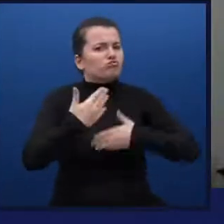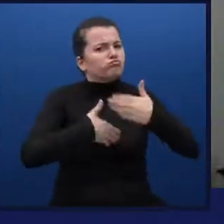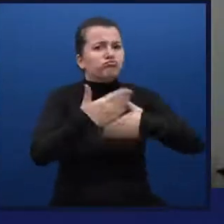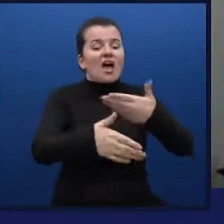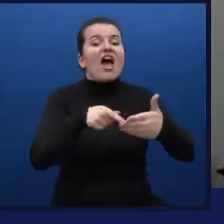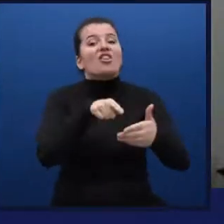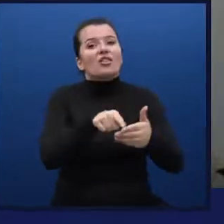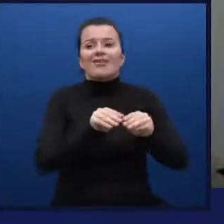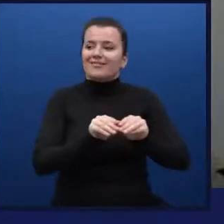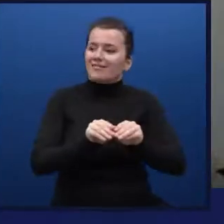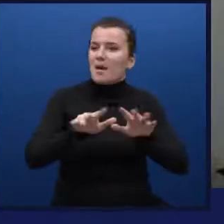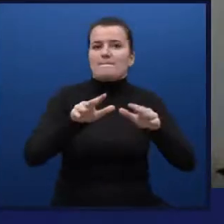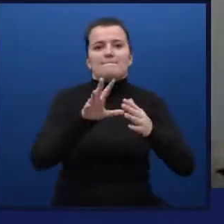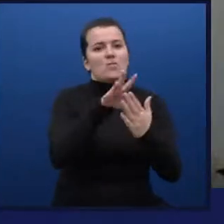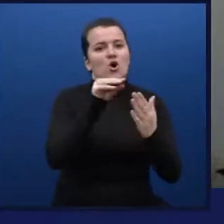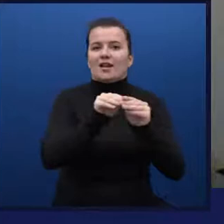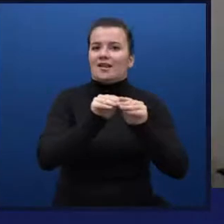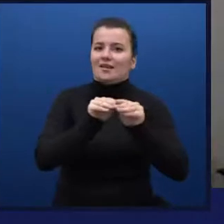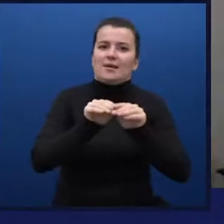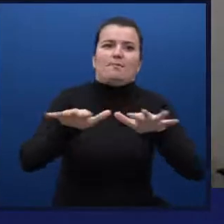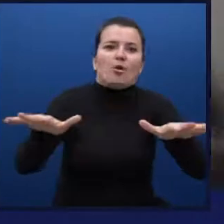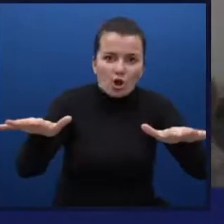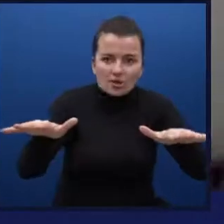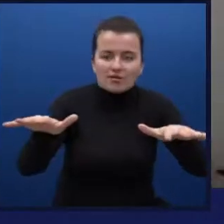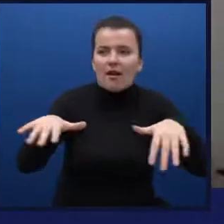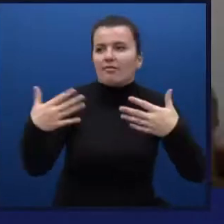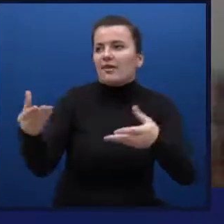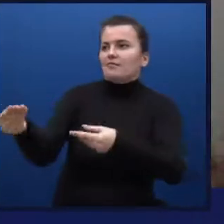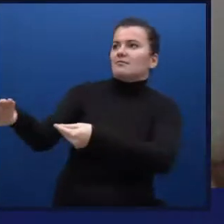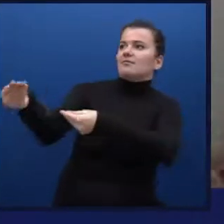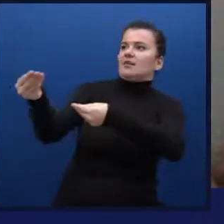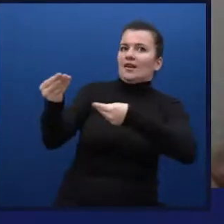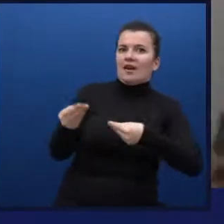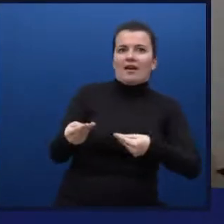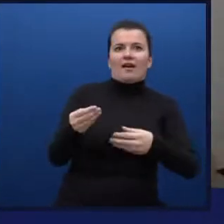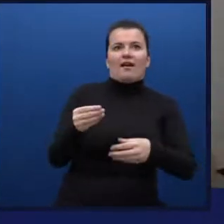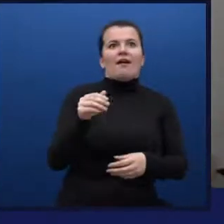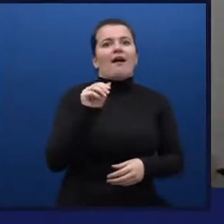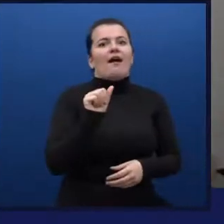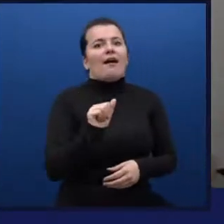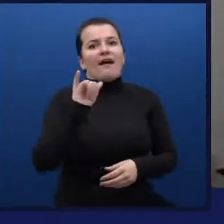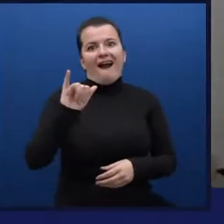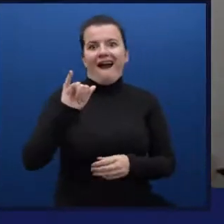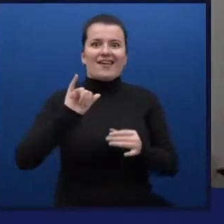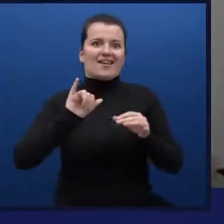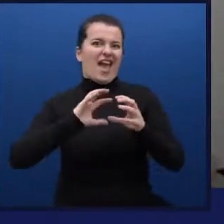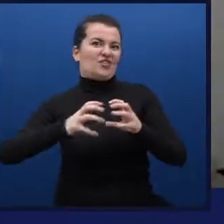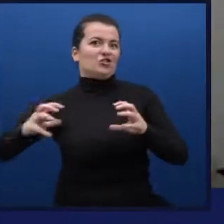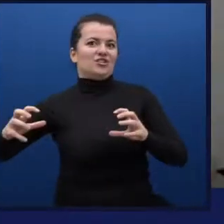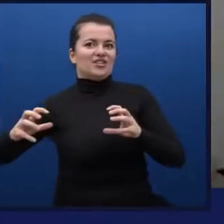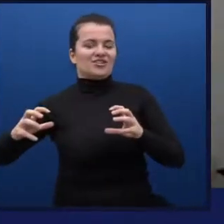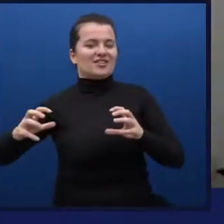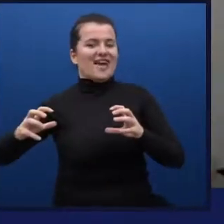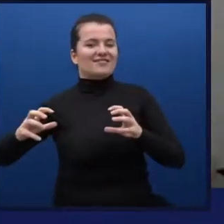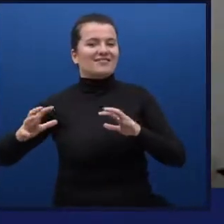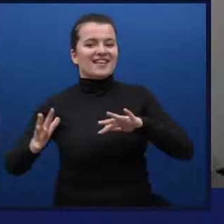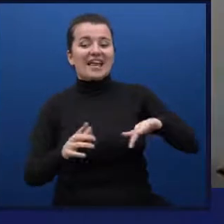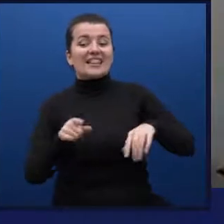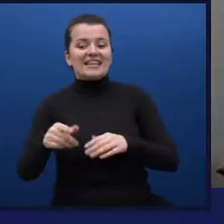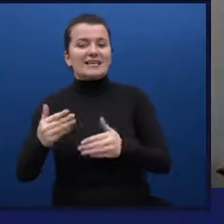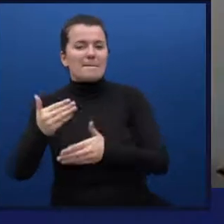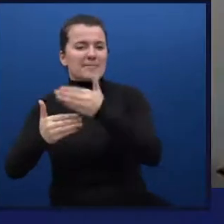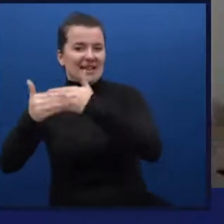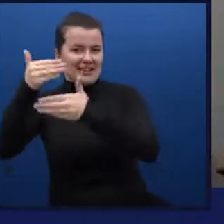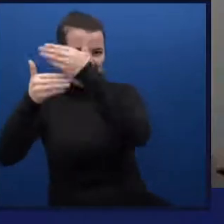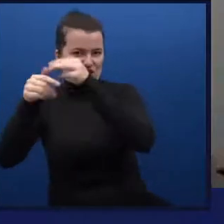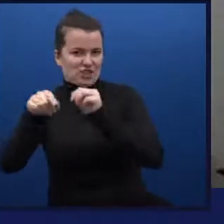model and it's handed to what I have now created AI engineers, right? Those builders that understand machine